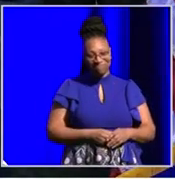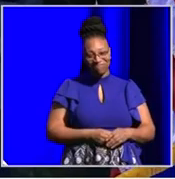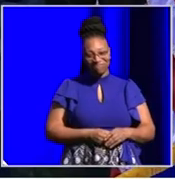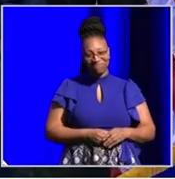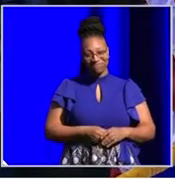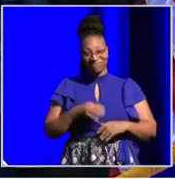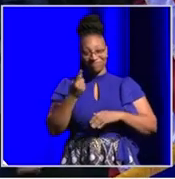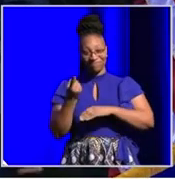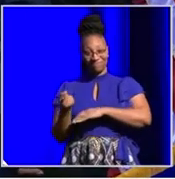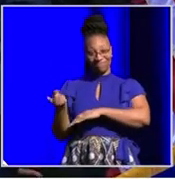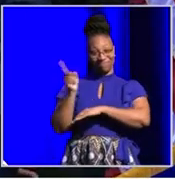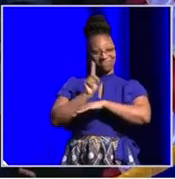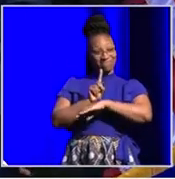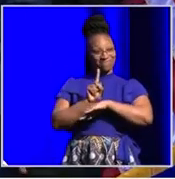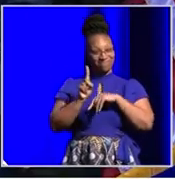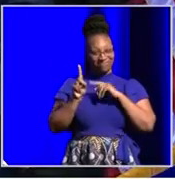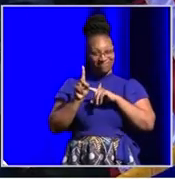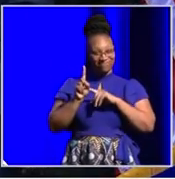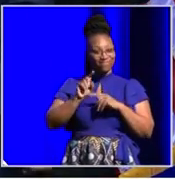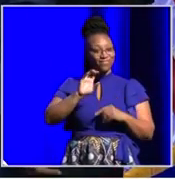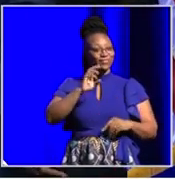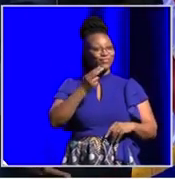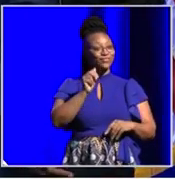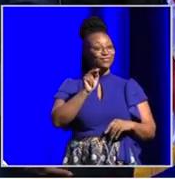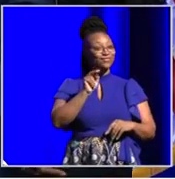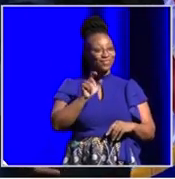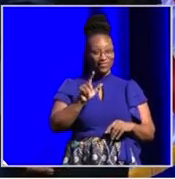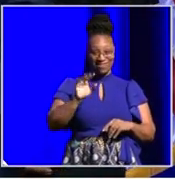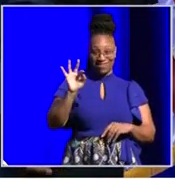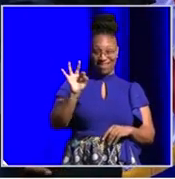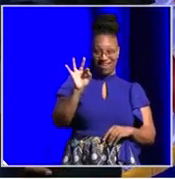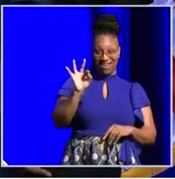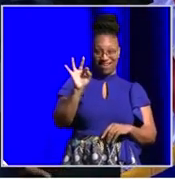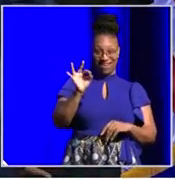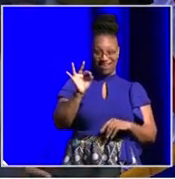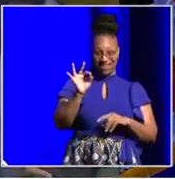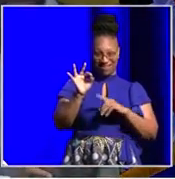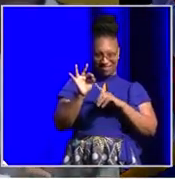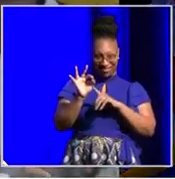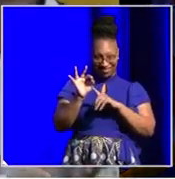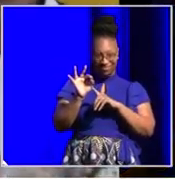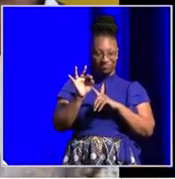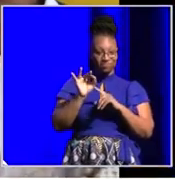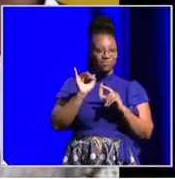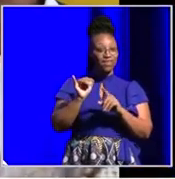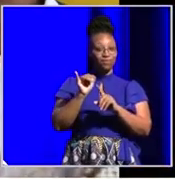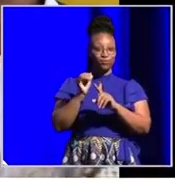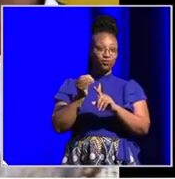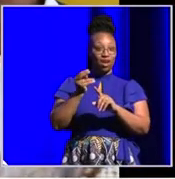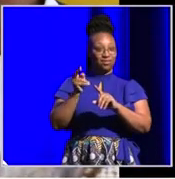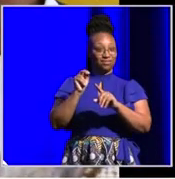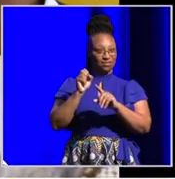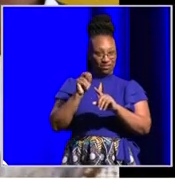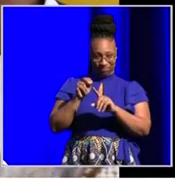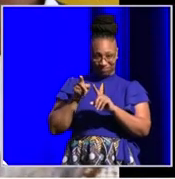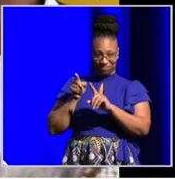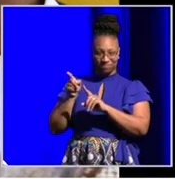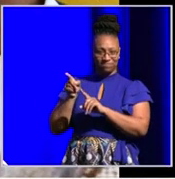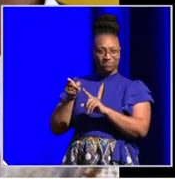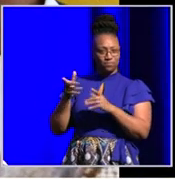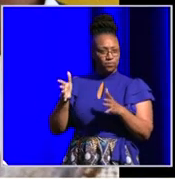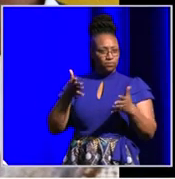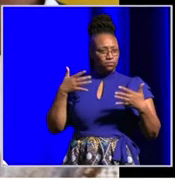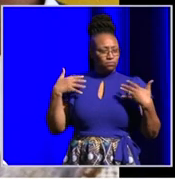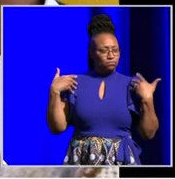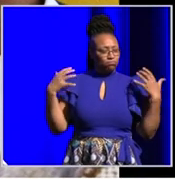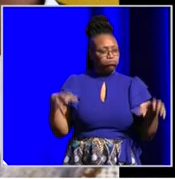Bruce, who served this community for so long, who reported in this community for so long, is